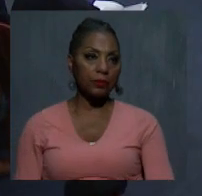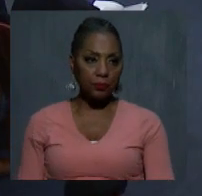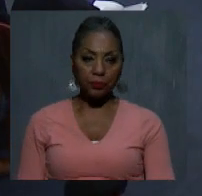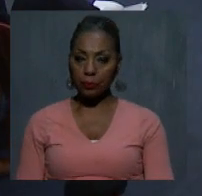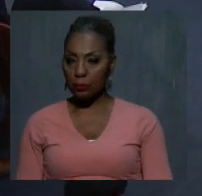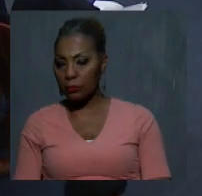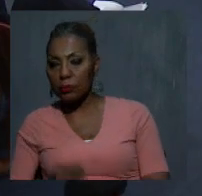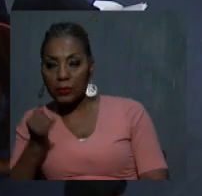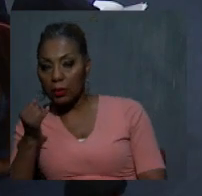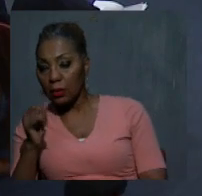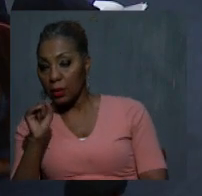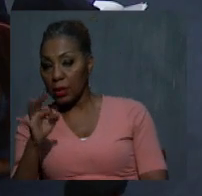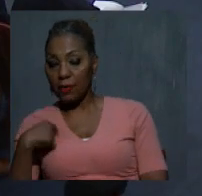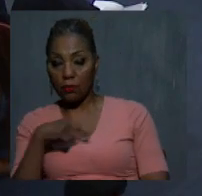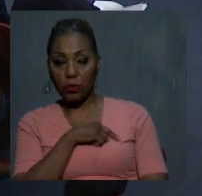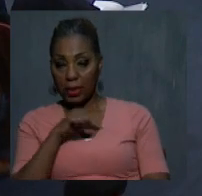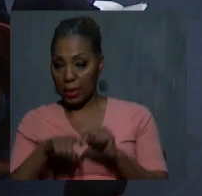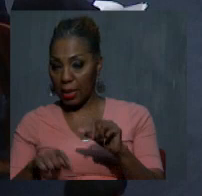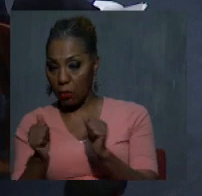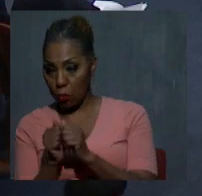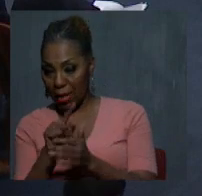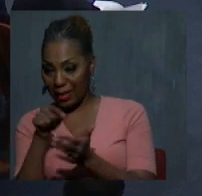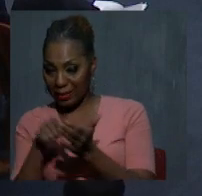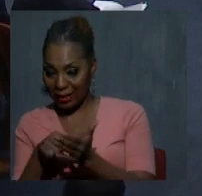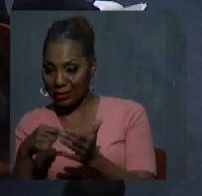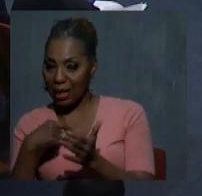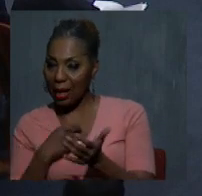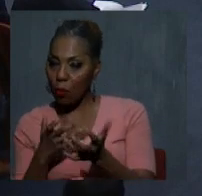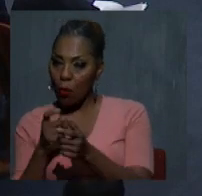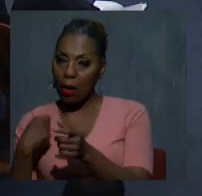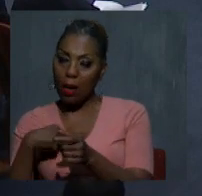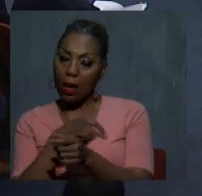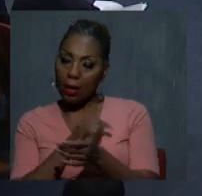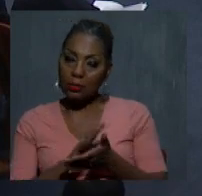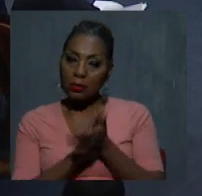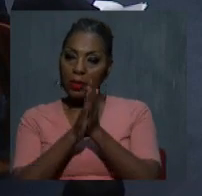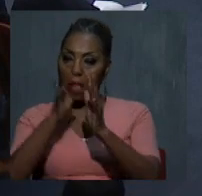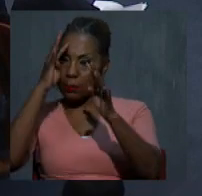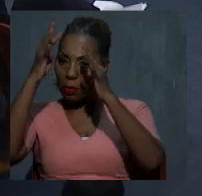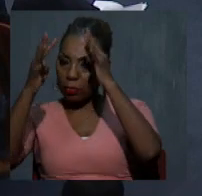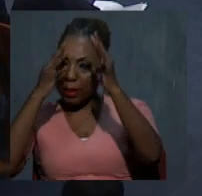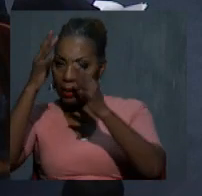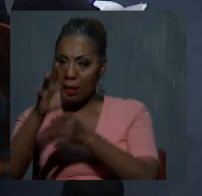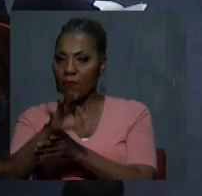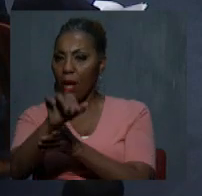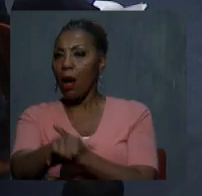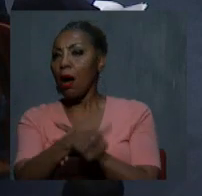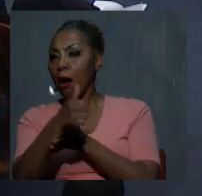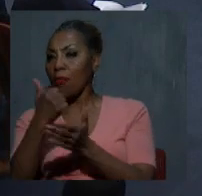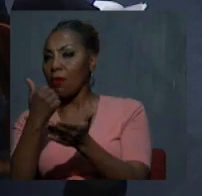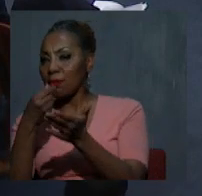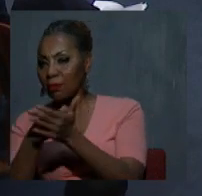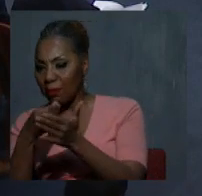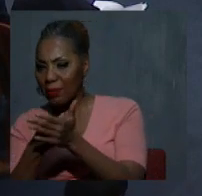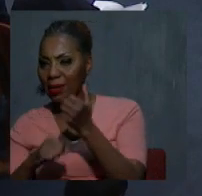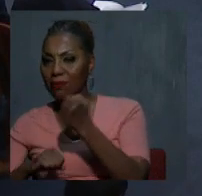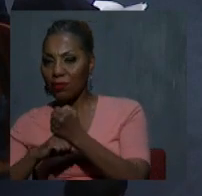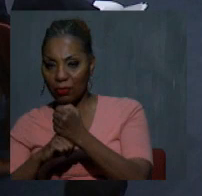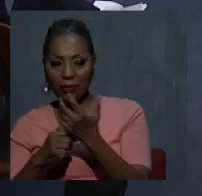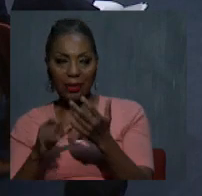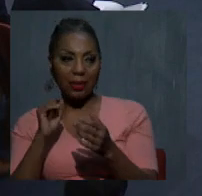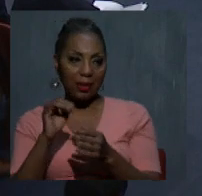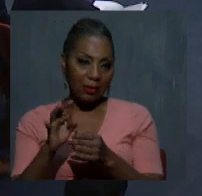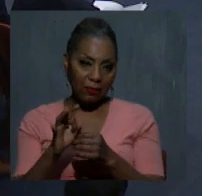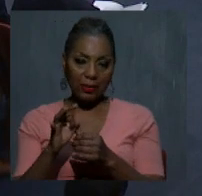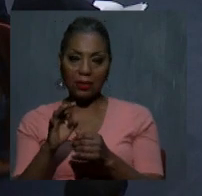So if we're not able to do it with this, I would encourage us to be creative in looking for additional funding streams, whether it's foundations or feds or state or